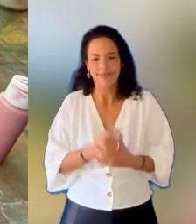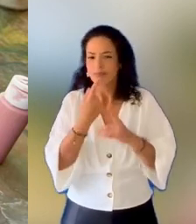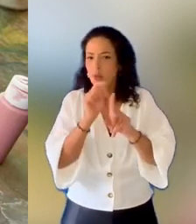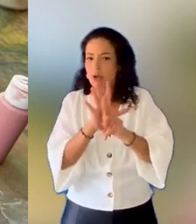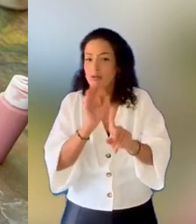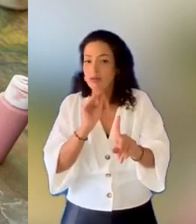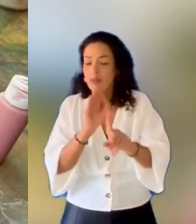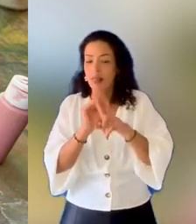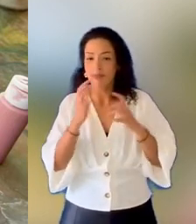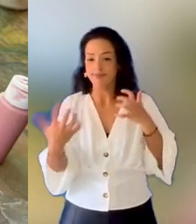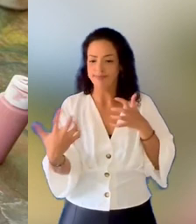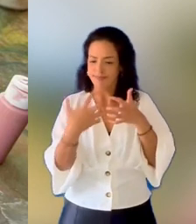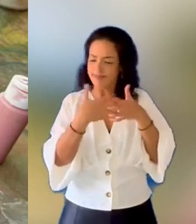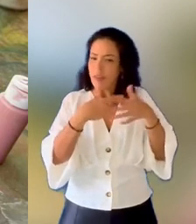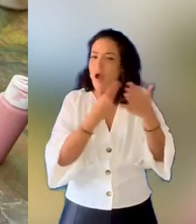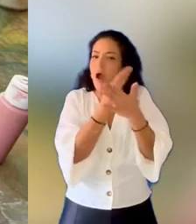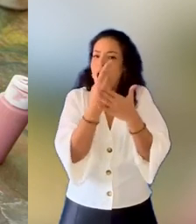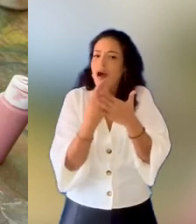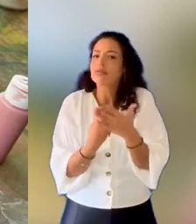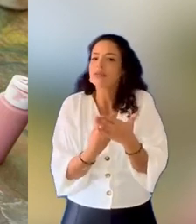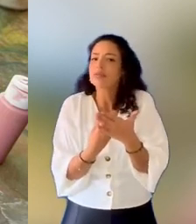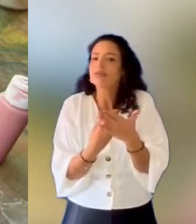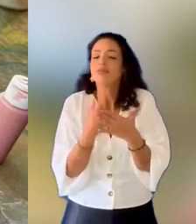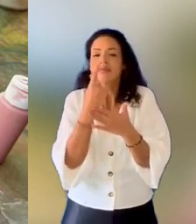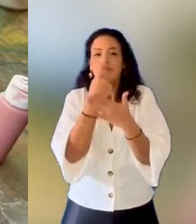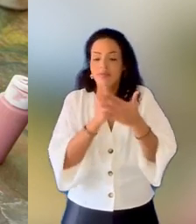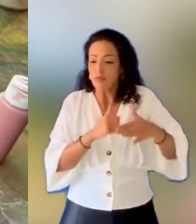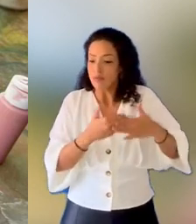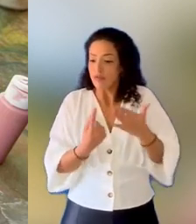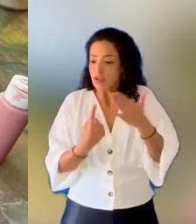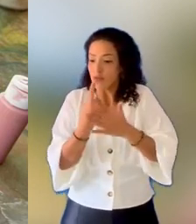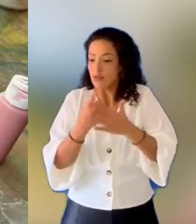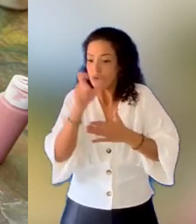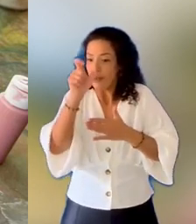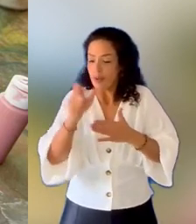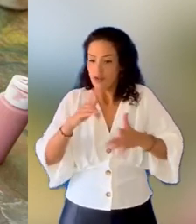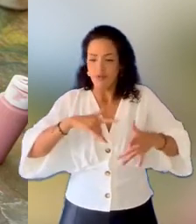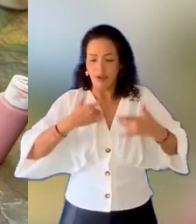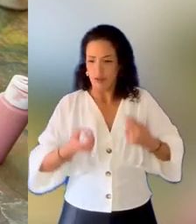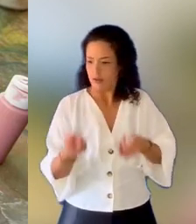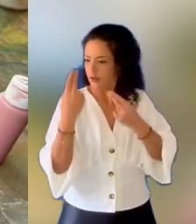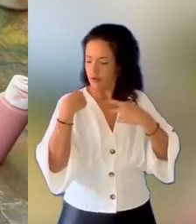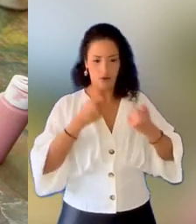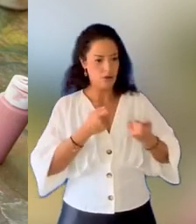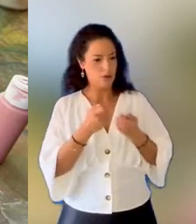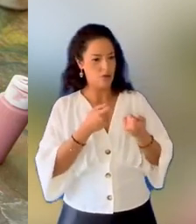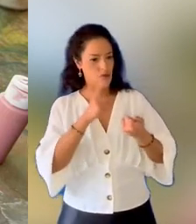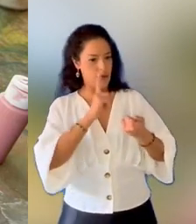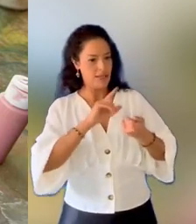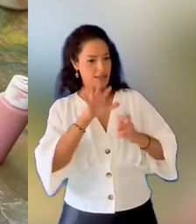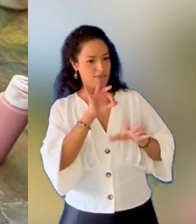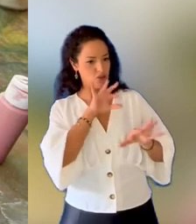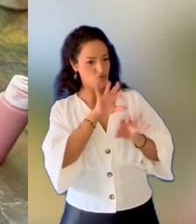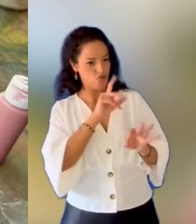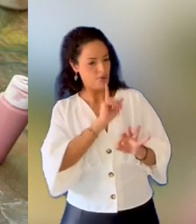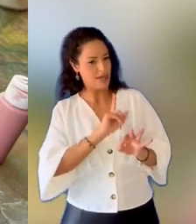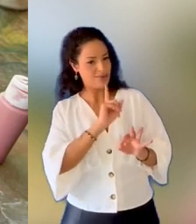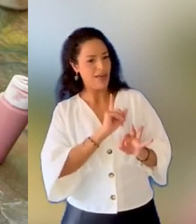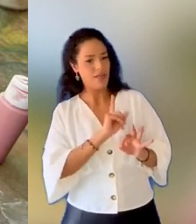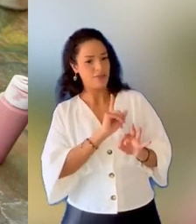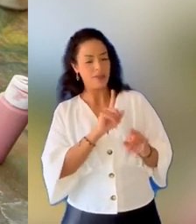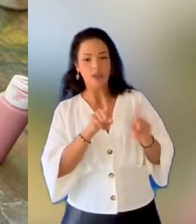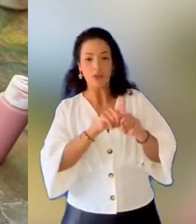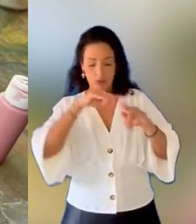Take, for example, engaging in art. Not only does it provide opportunities for someone to feel in control and make choices, it also offers a